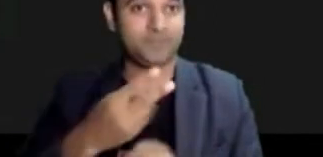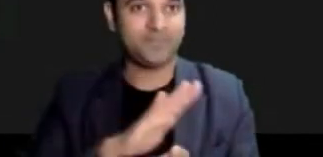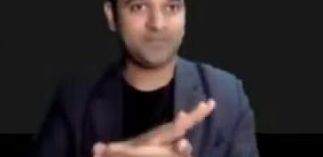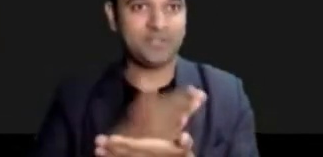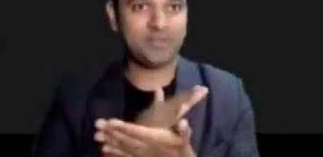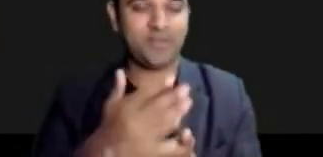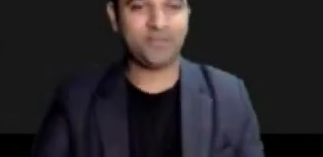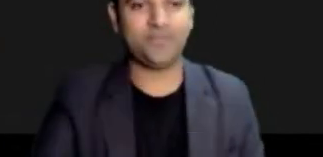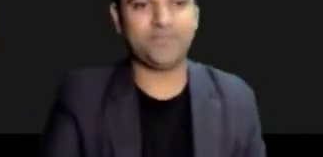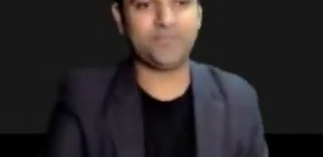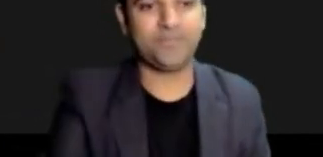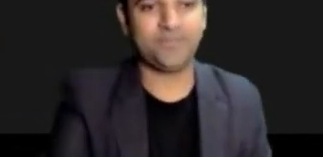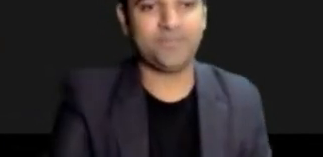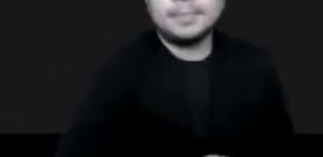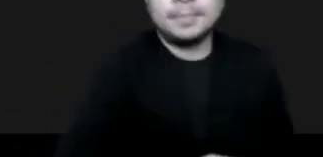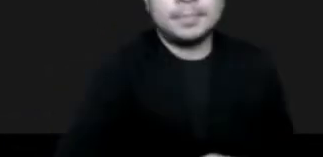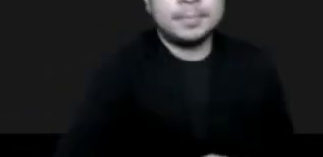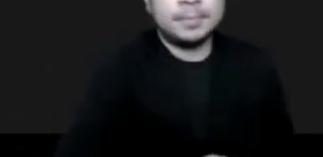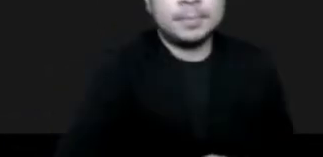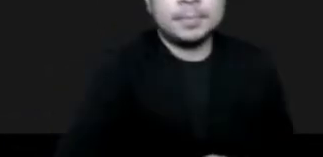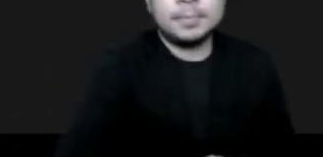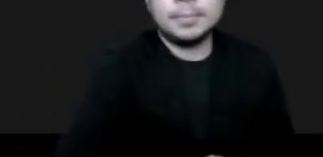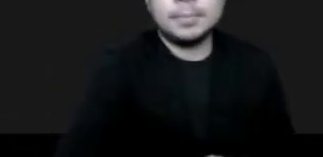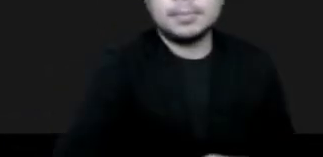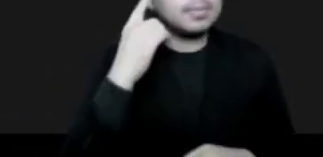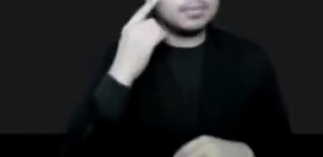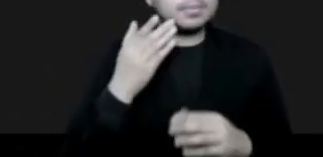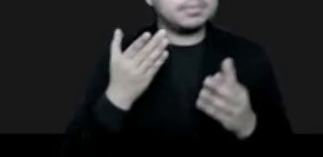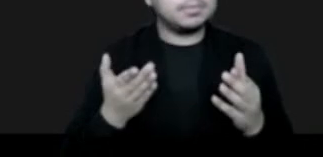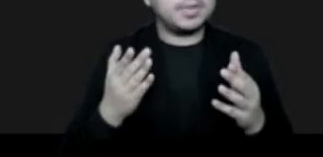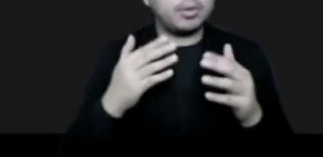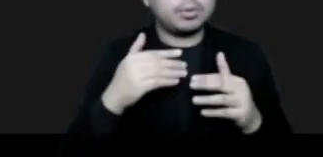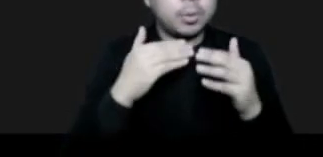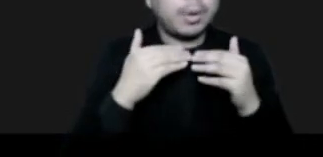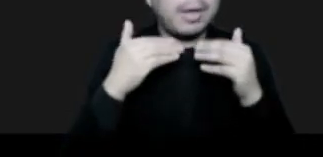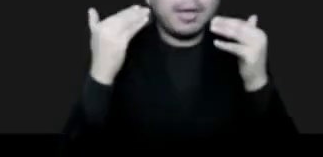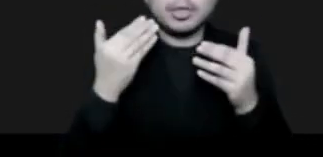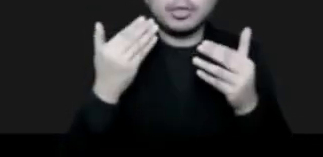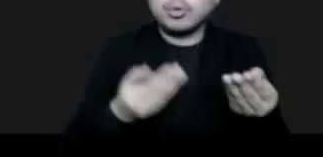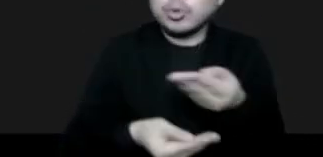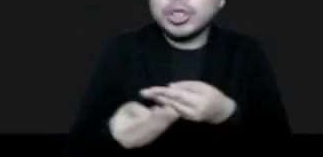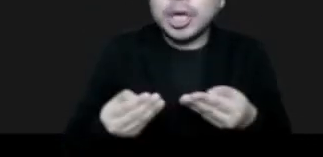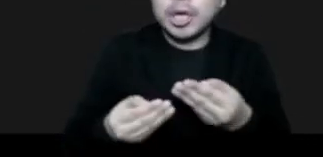that who want to share, happy to hear and discuss here or offline. Thank you. Over.